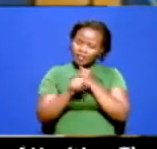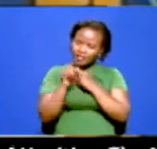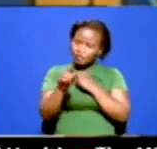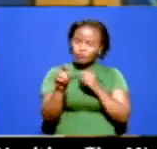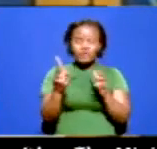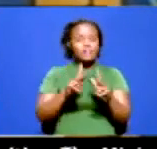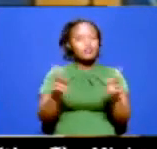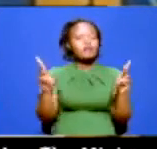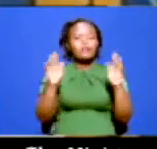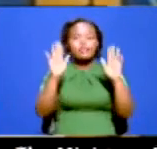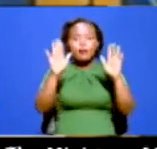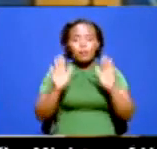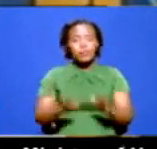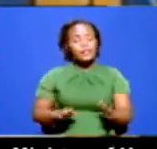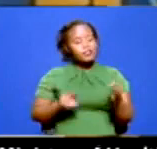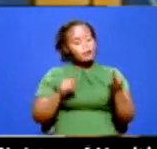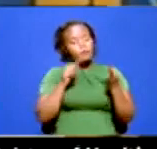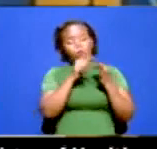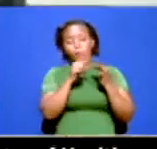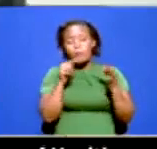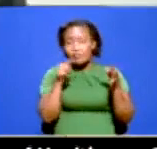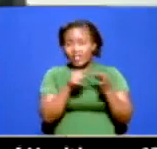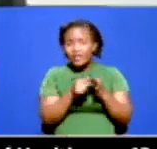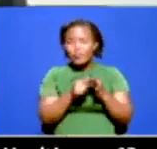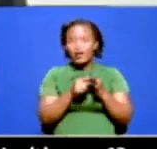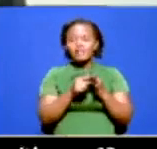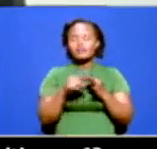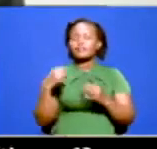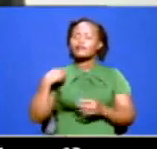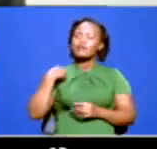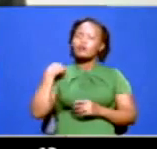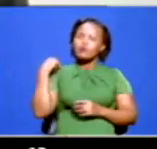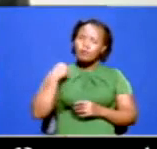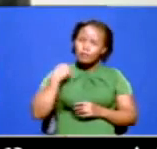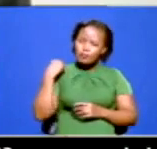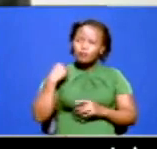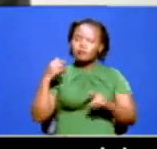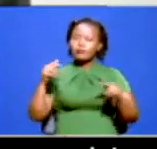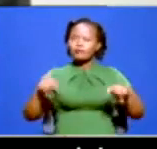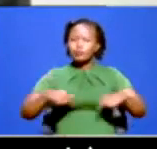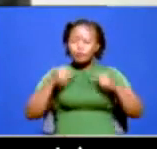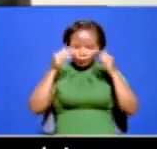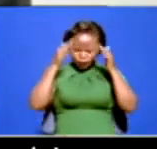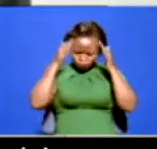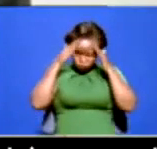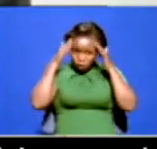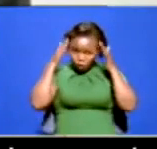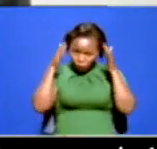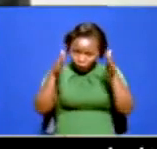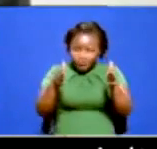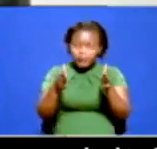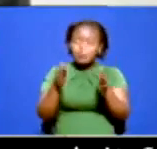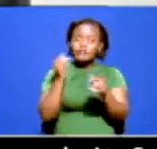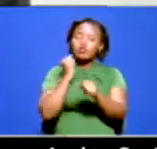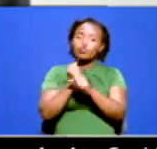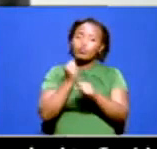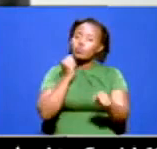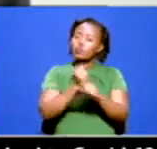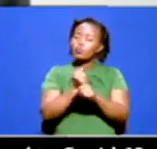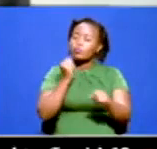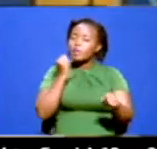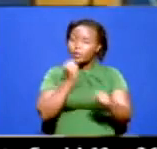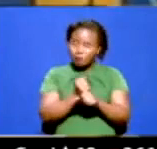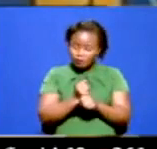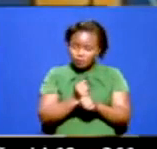Mm-hmm. The other thing is selfless commitment. Commitment to the cause.